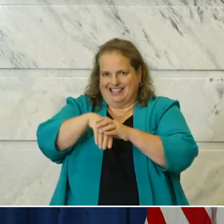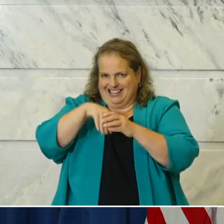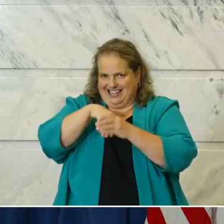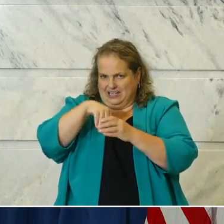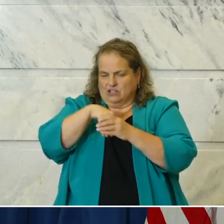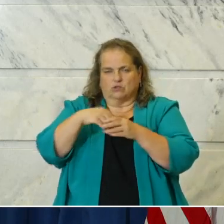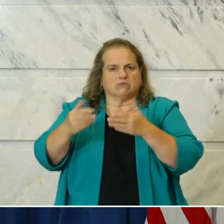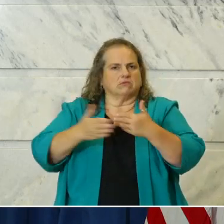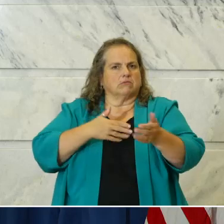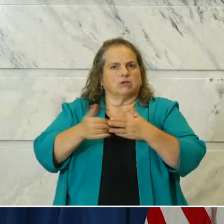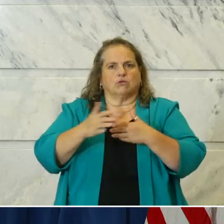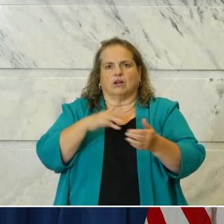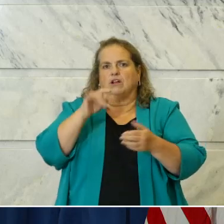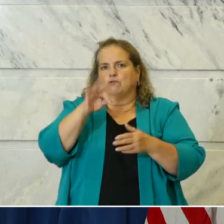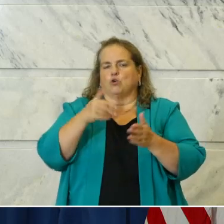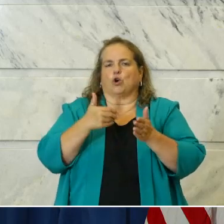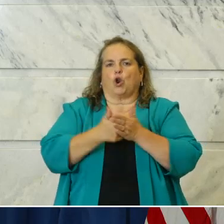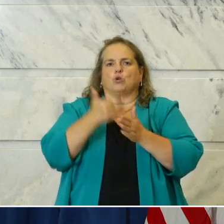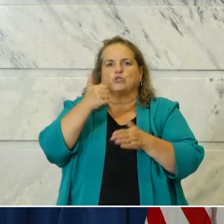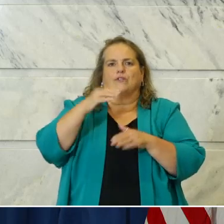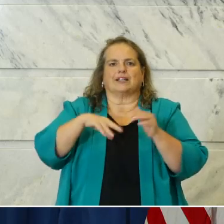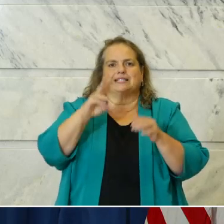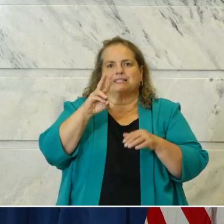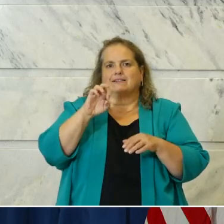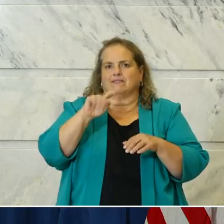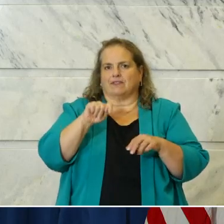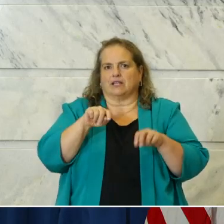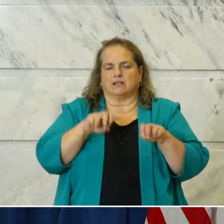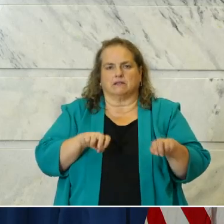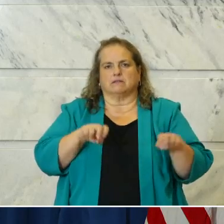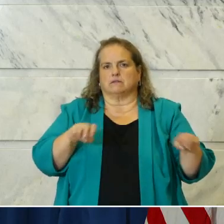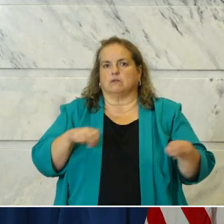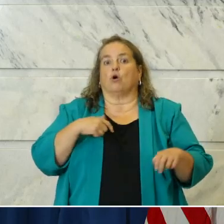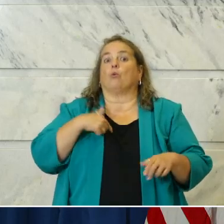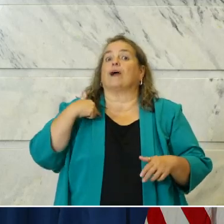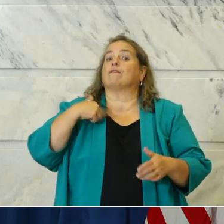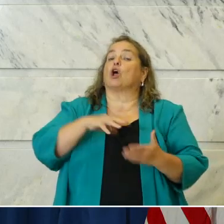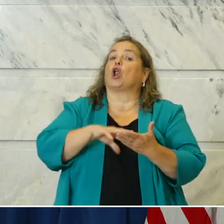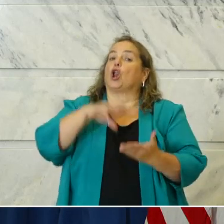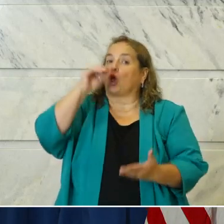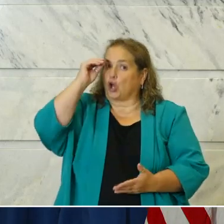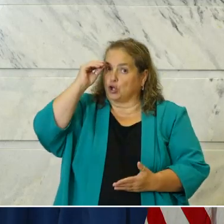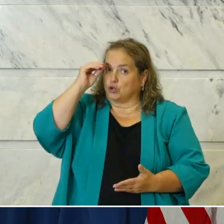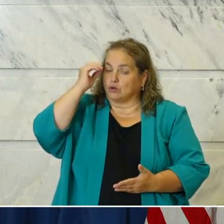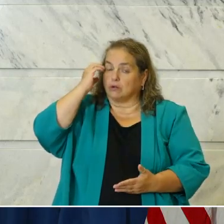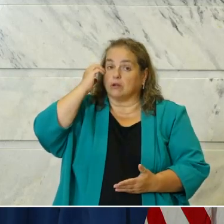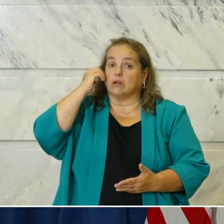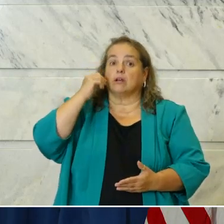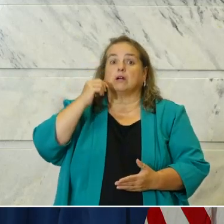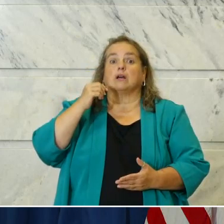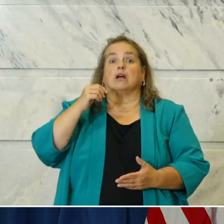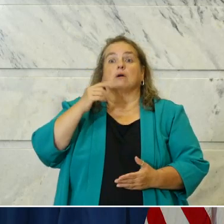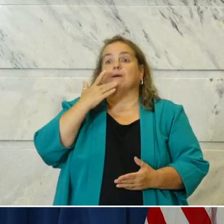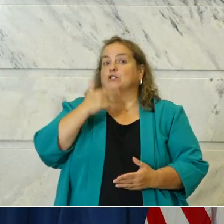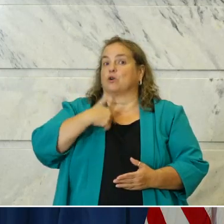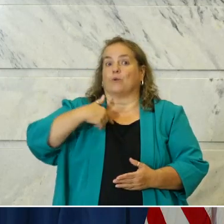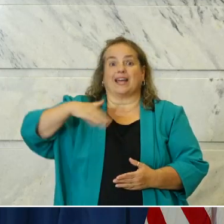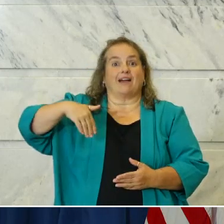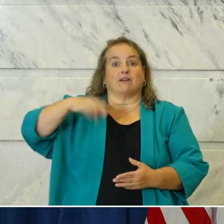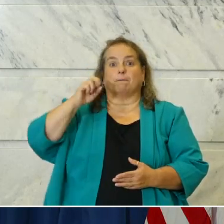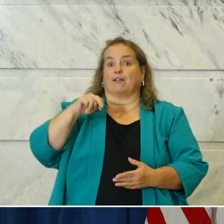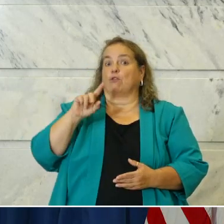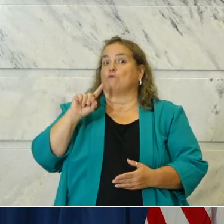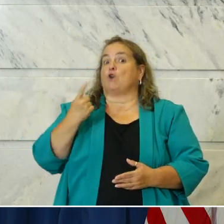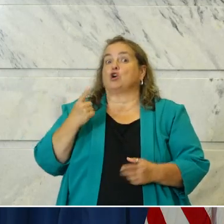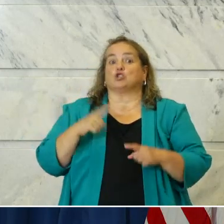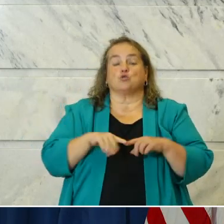if you are closer than 6 feet. This is something that we have learned because we haven't been the very first to open